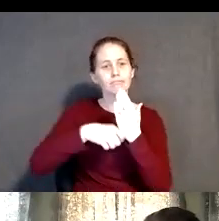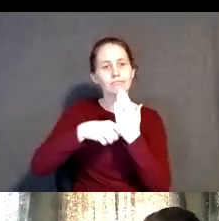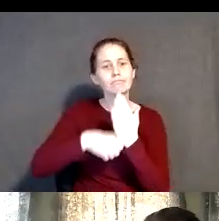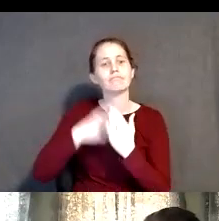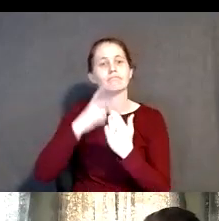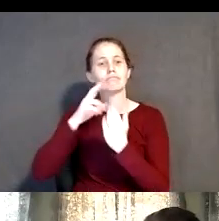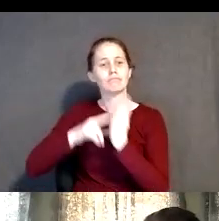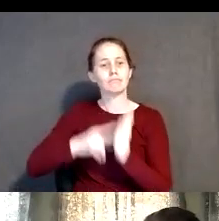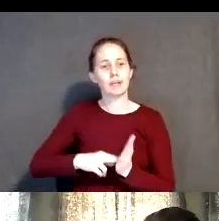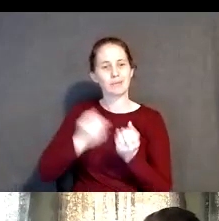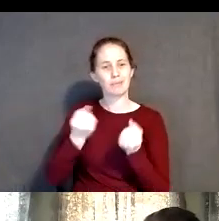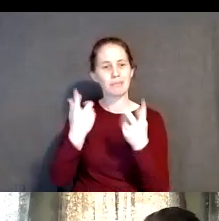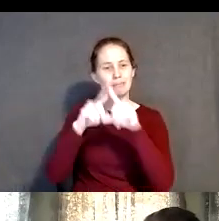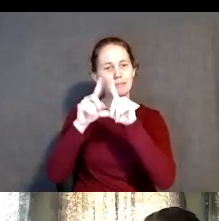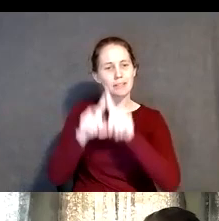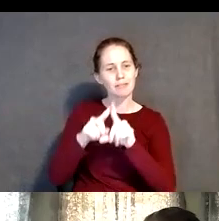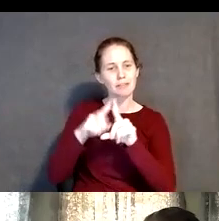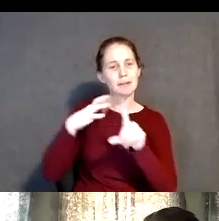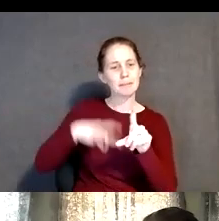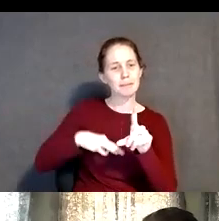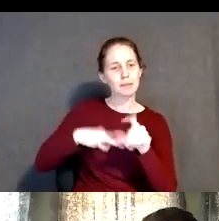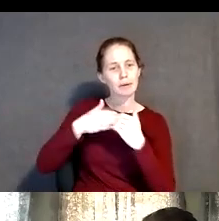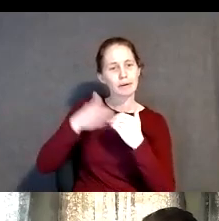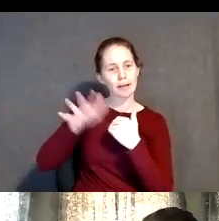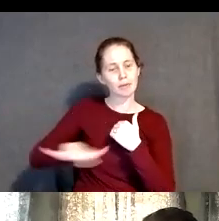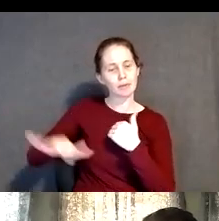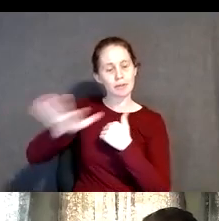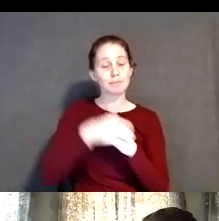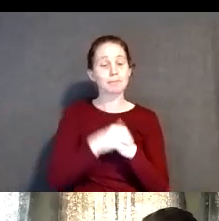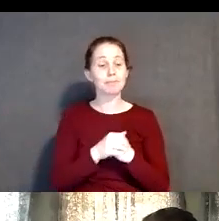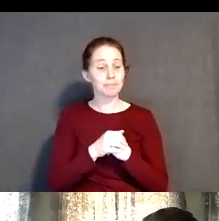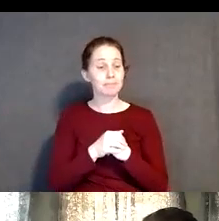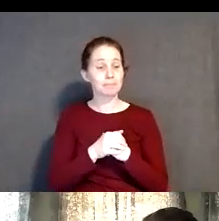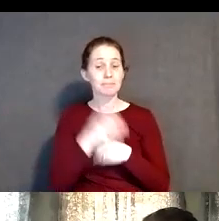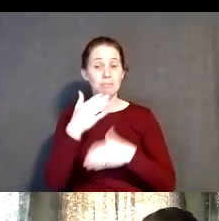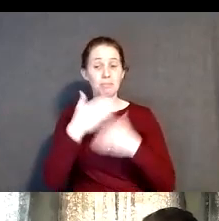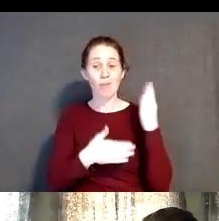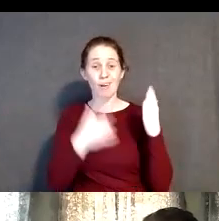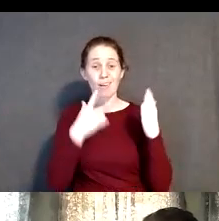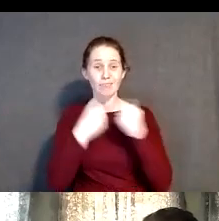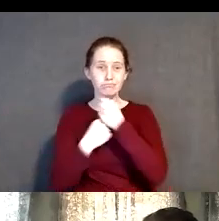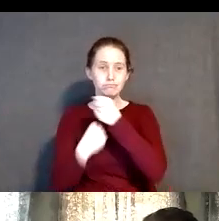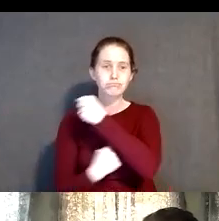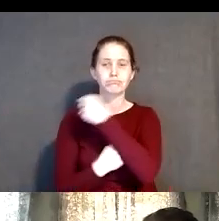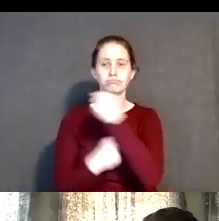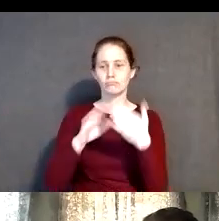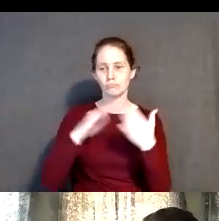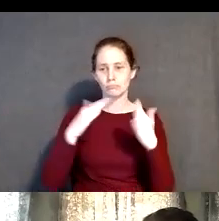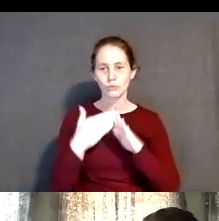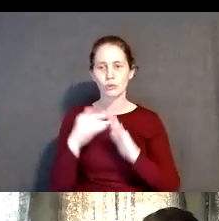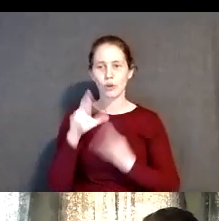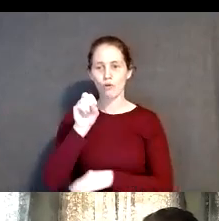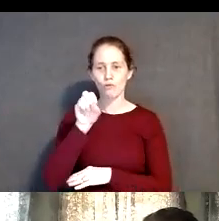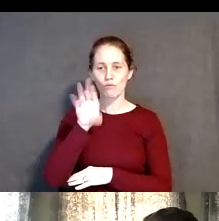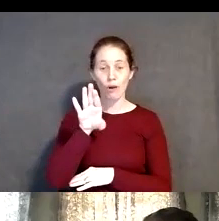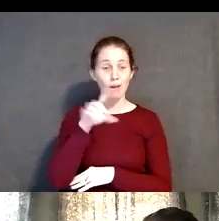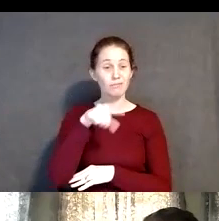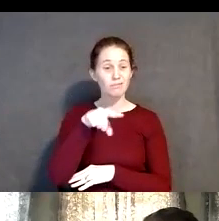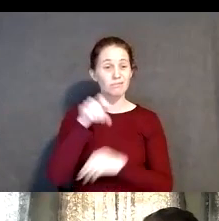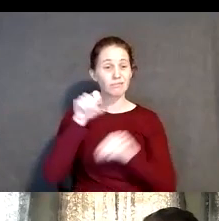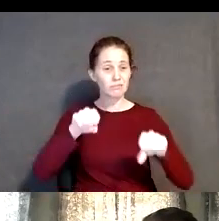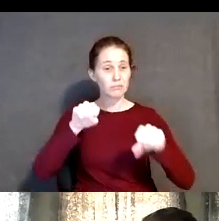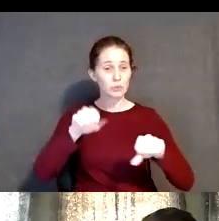of Pittsburgh neighborhoods. And whereas by being part of the fabric of the community, Rob was able to not